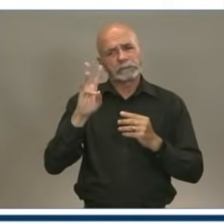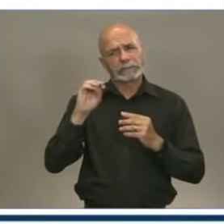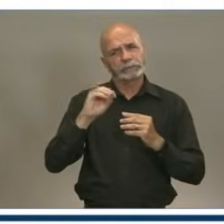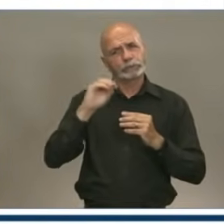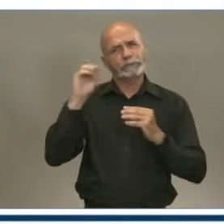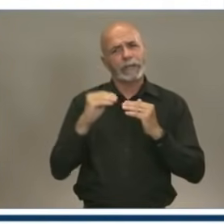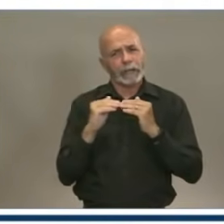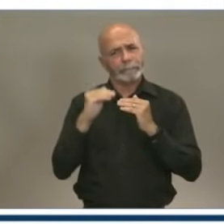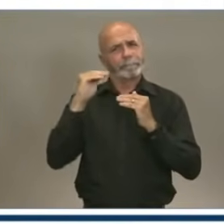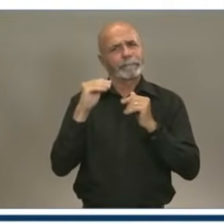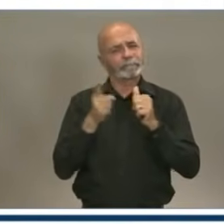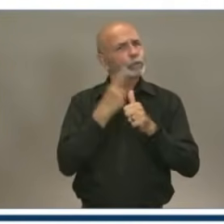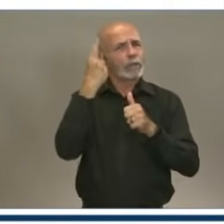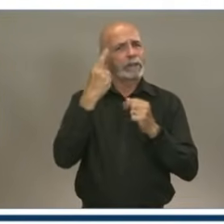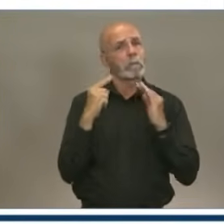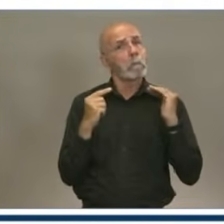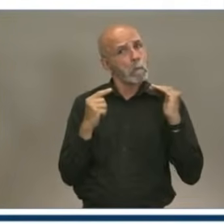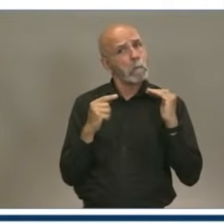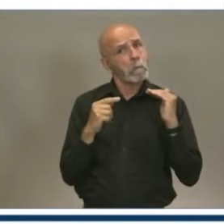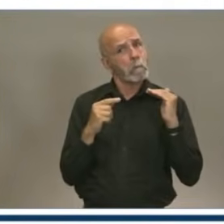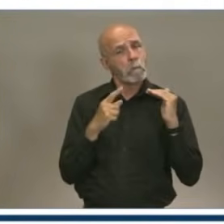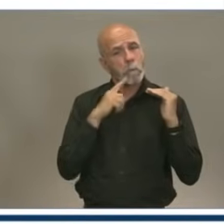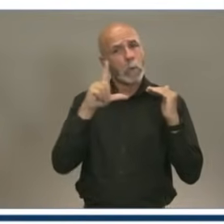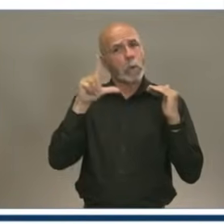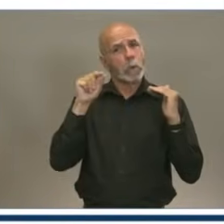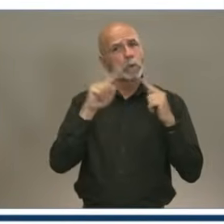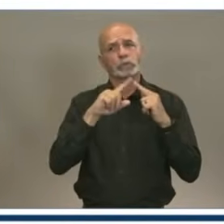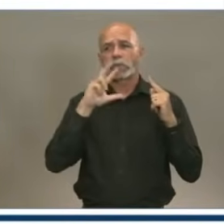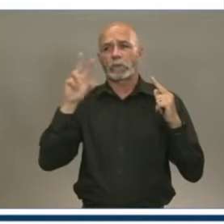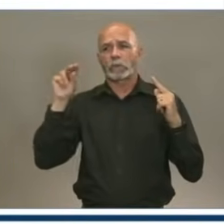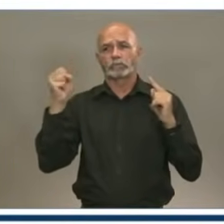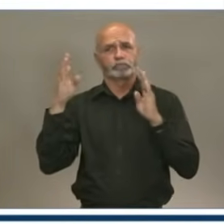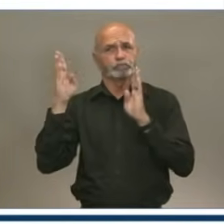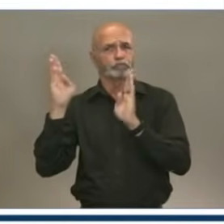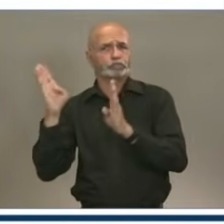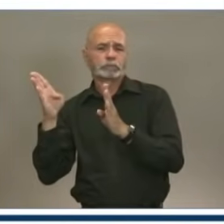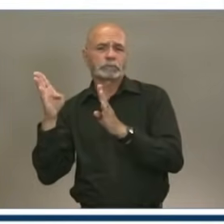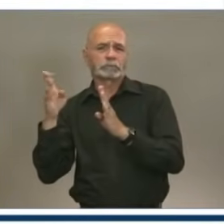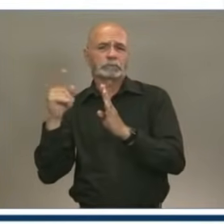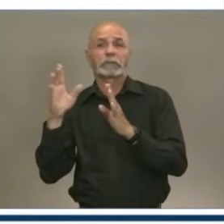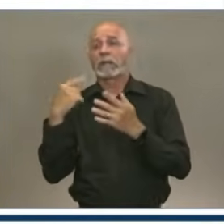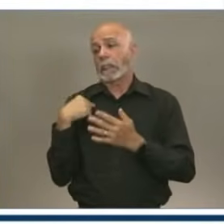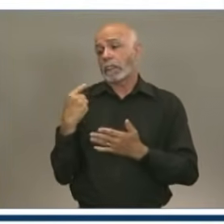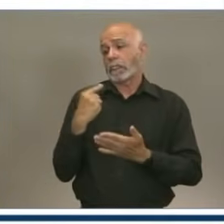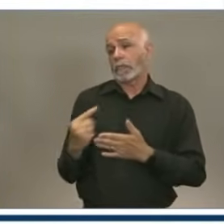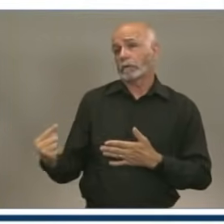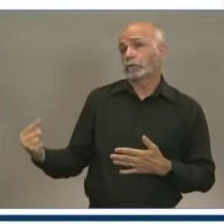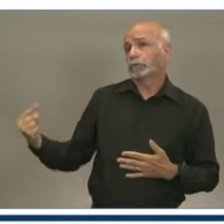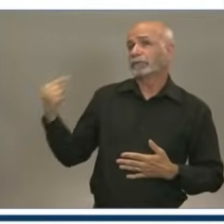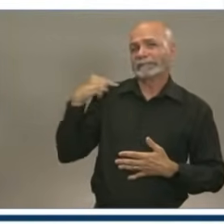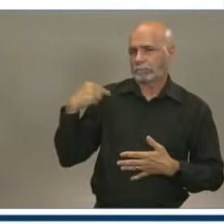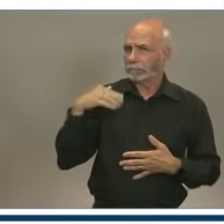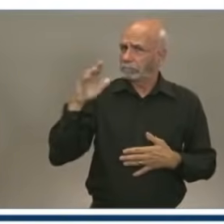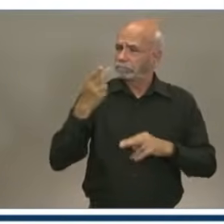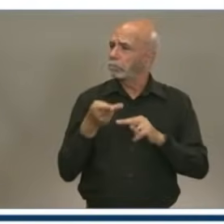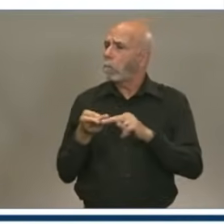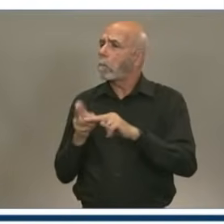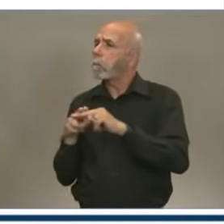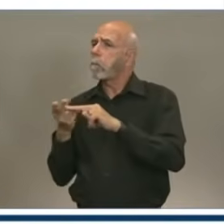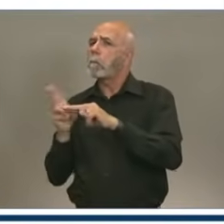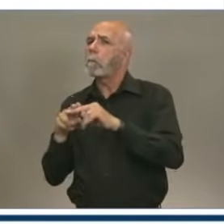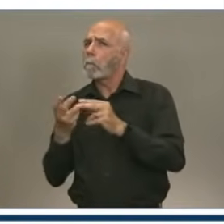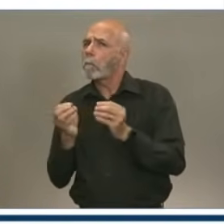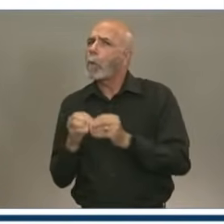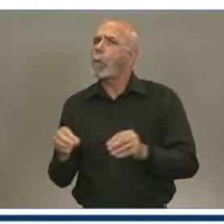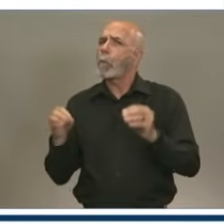20 to 30 age group. But we are continuing to increase, and as I said last week, we're still getting on average about 1,000 first dose appointments